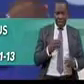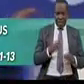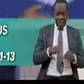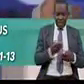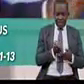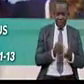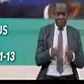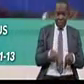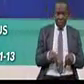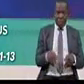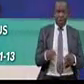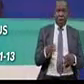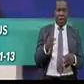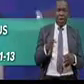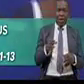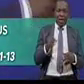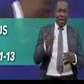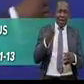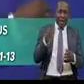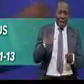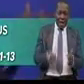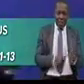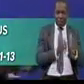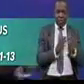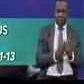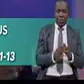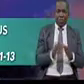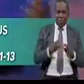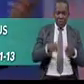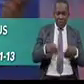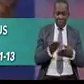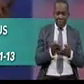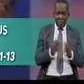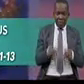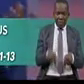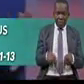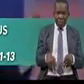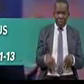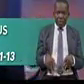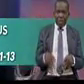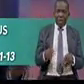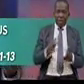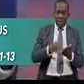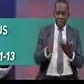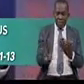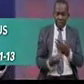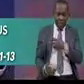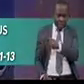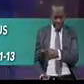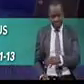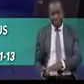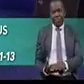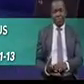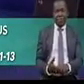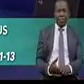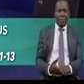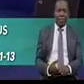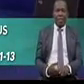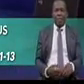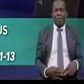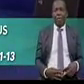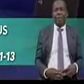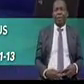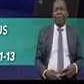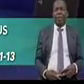there, and we give the program. If they miss anybody out, what do? You raise up